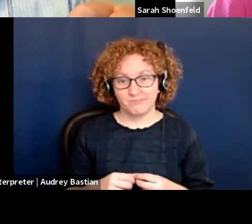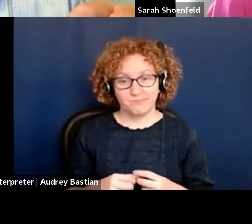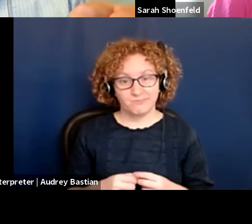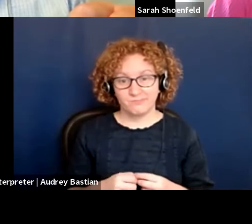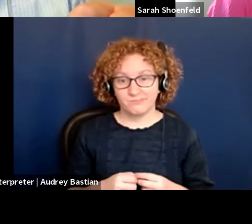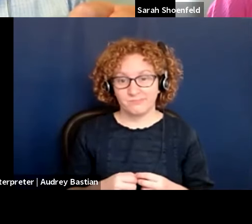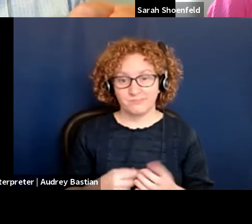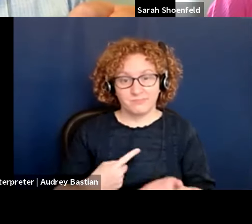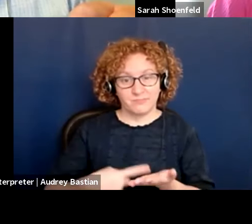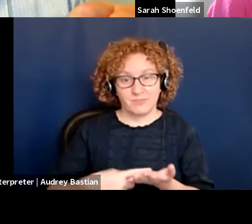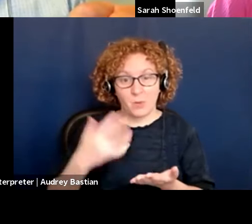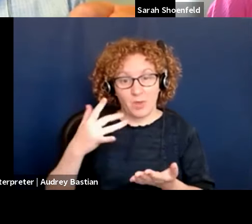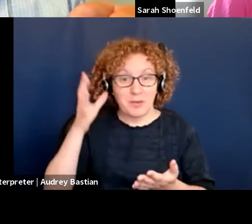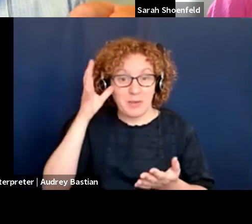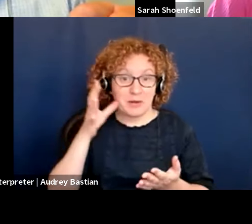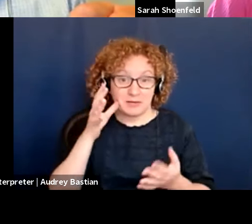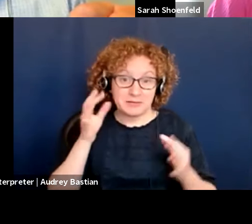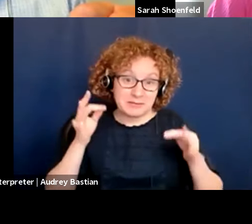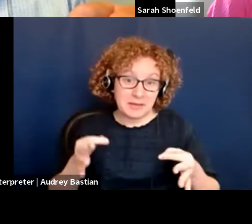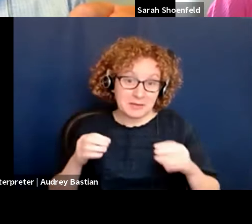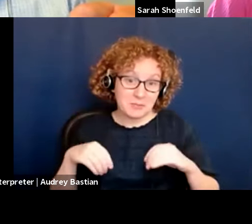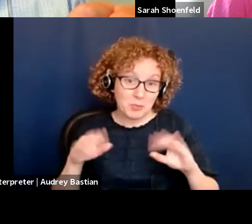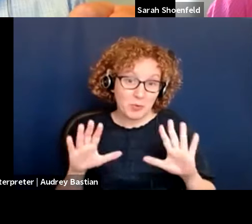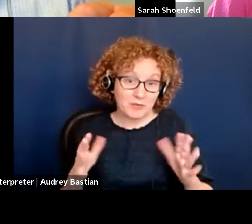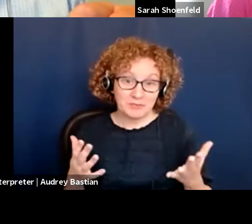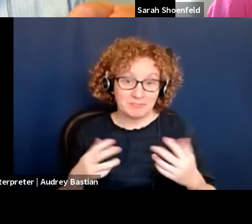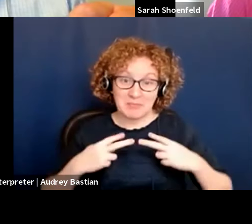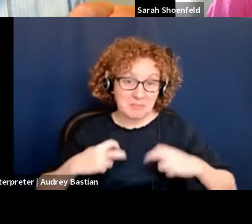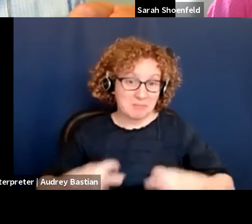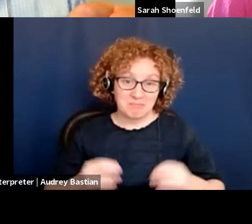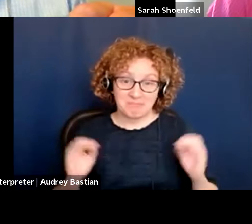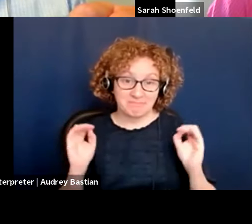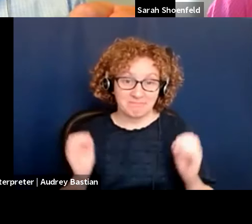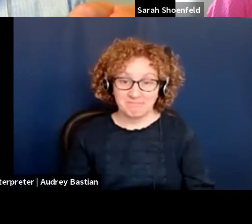to talk about why their parents might have chosen to move.